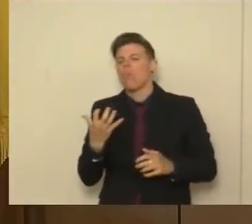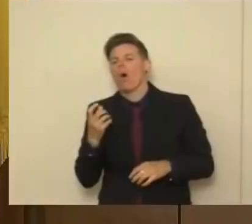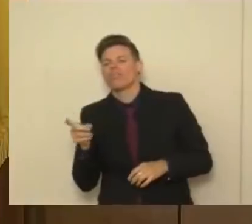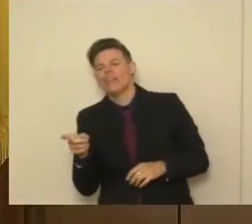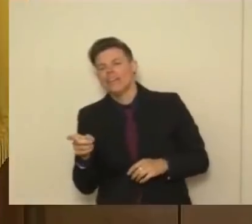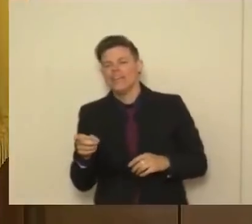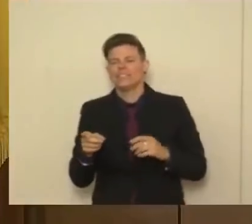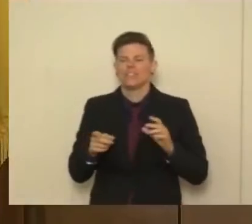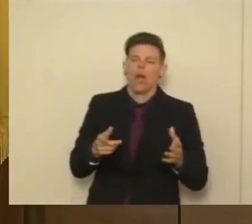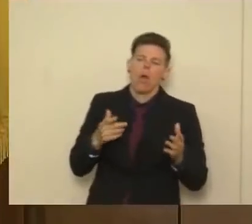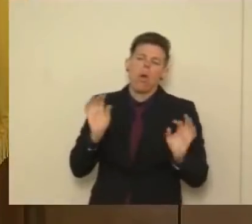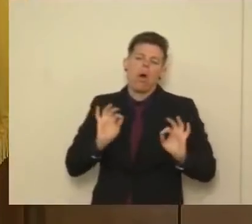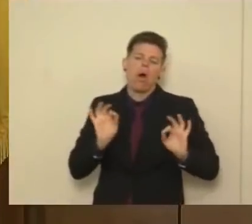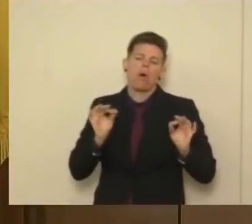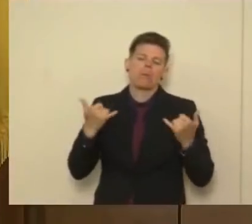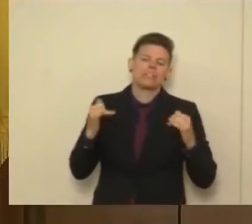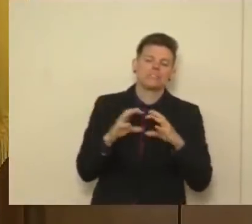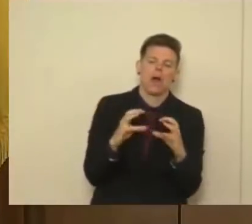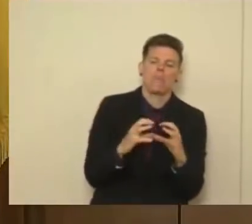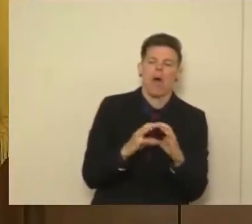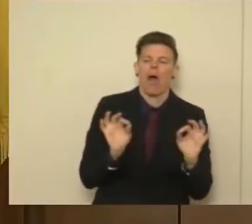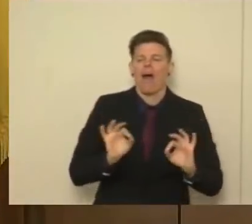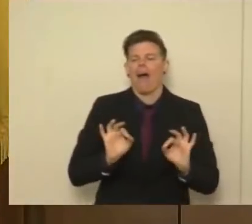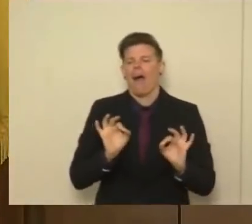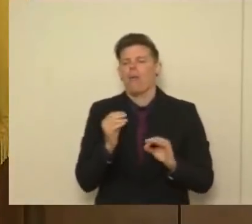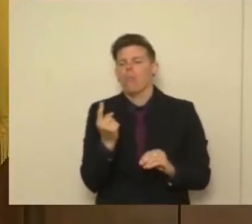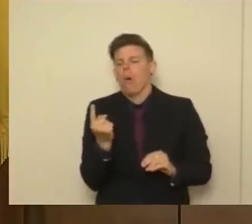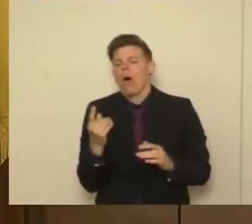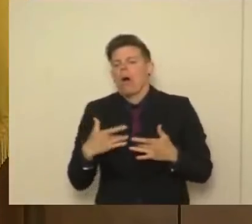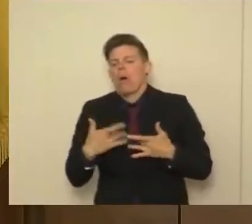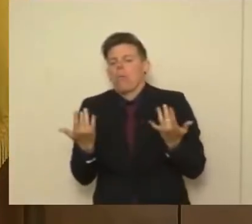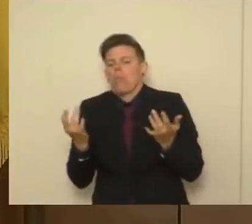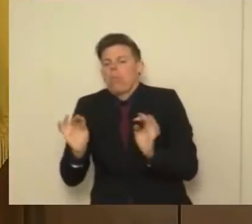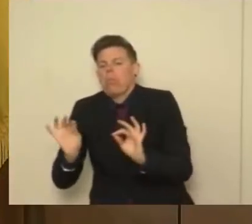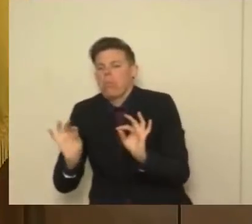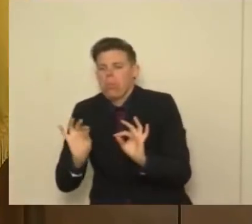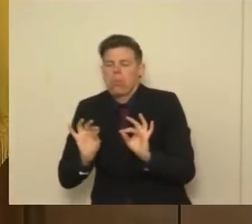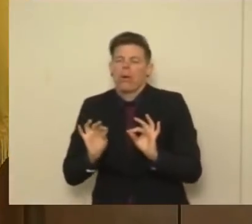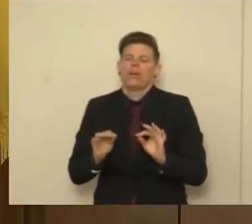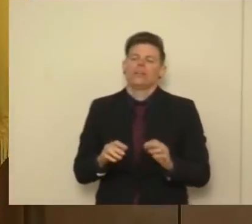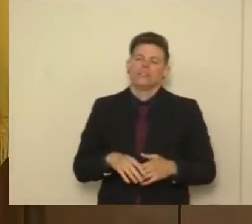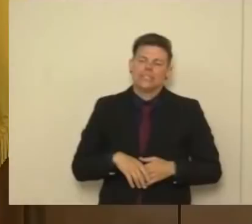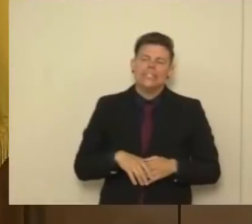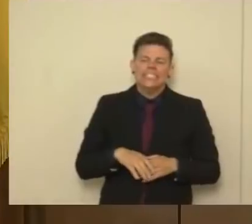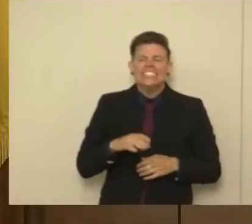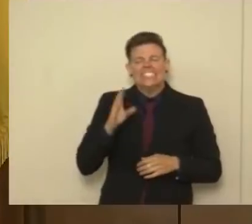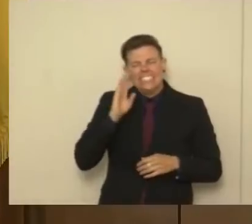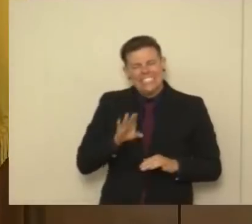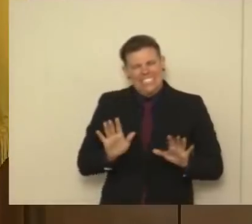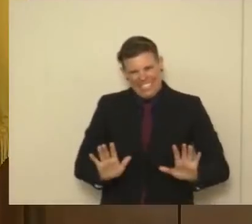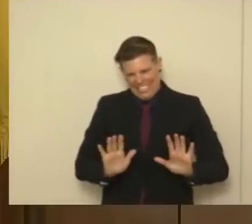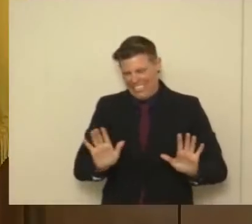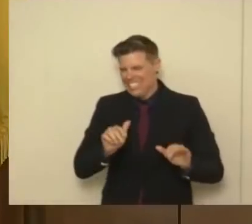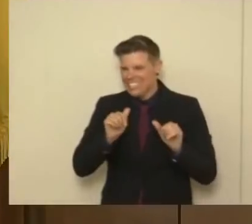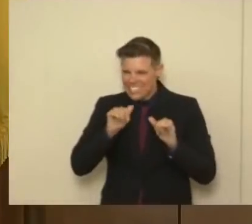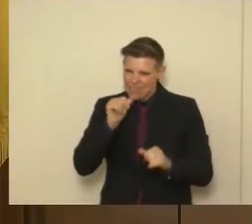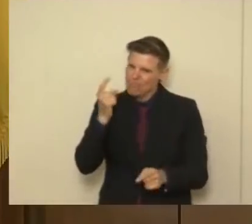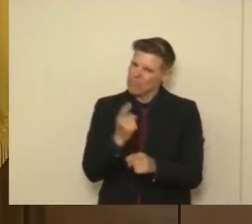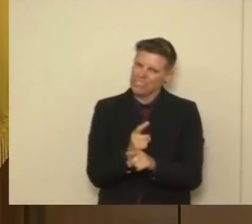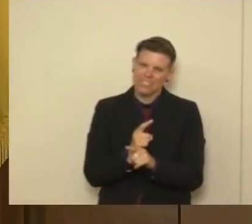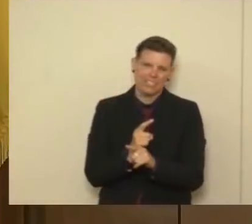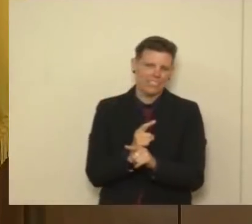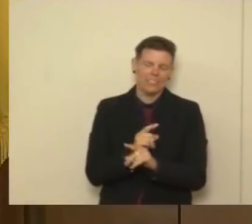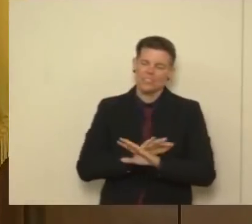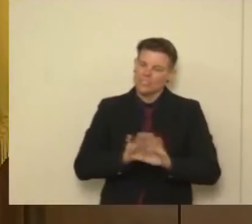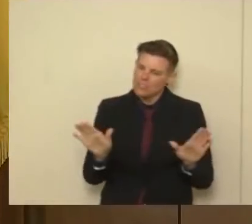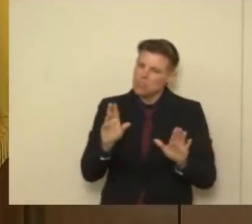softball. I had one event. It was one small family gathering. They're all inappropriate. They bring risk we do not